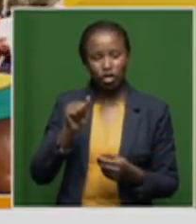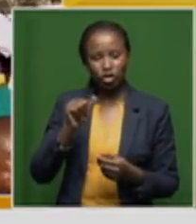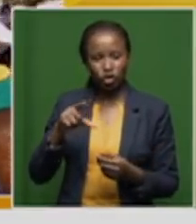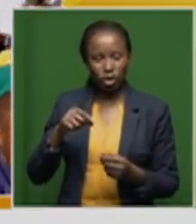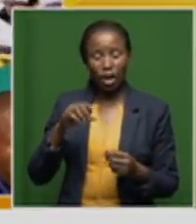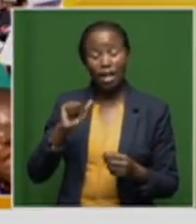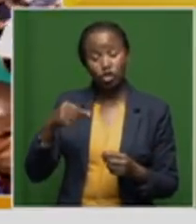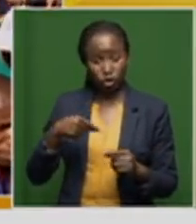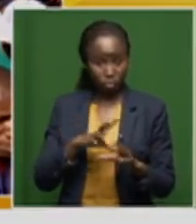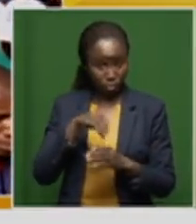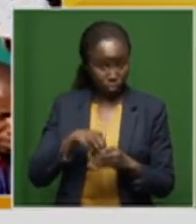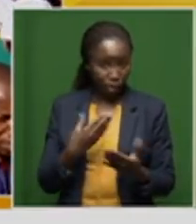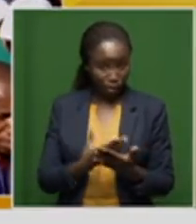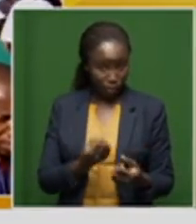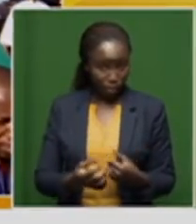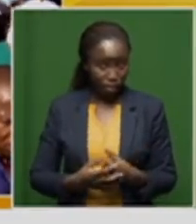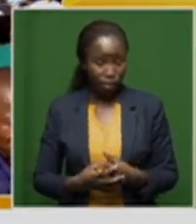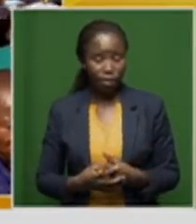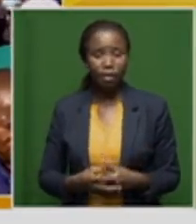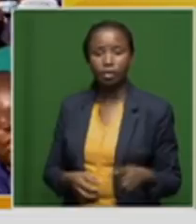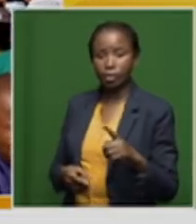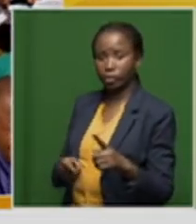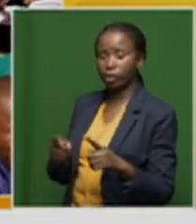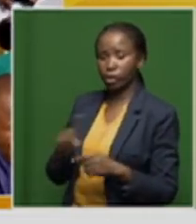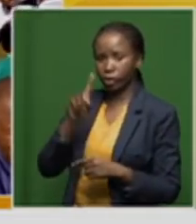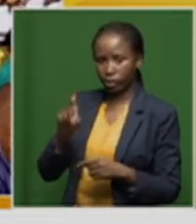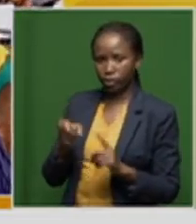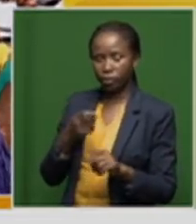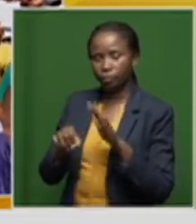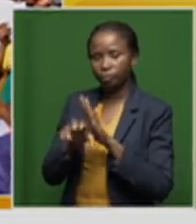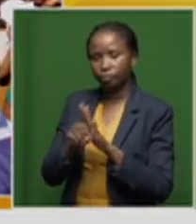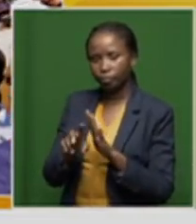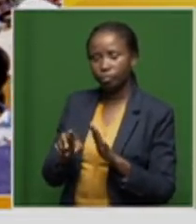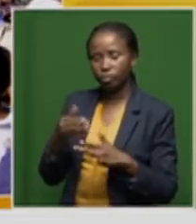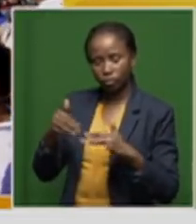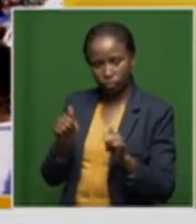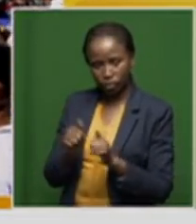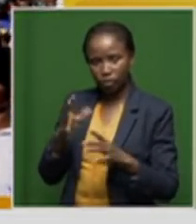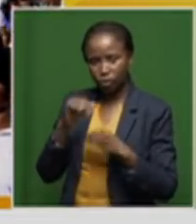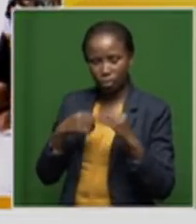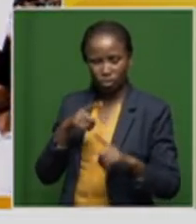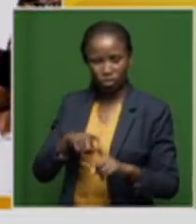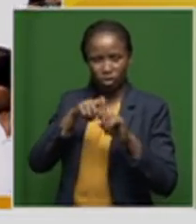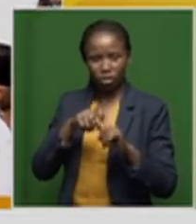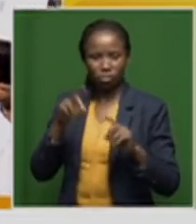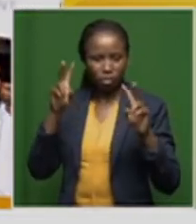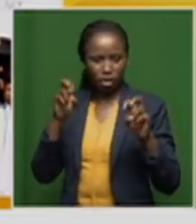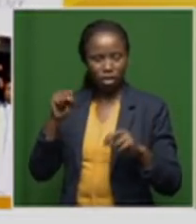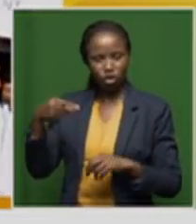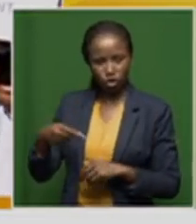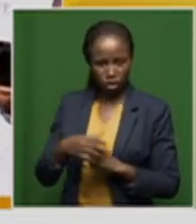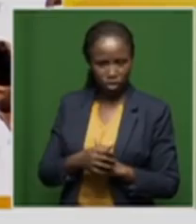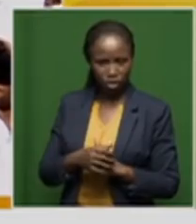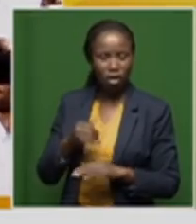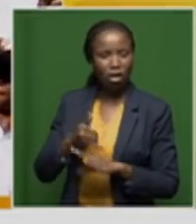ANC? Well, Samgele, that's the question that one of our media colleagues did pose to the suspended Secretary General Ace Makashule